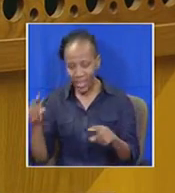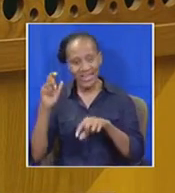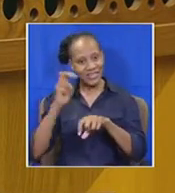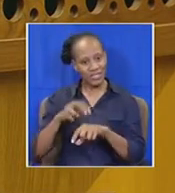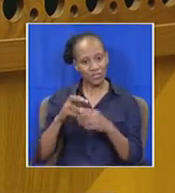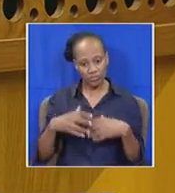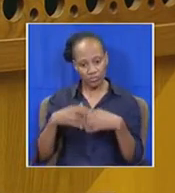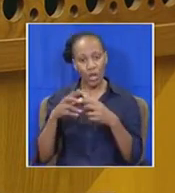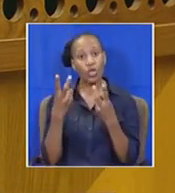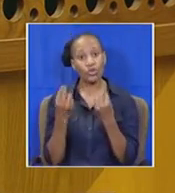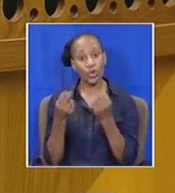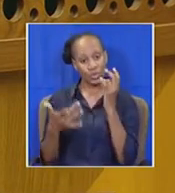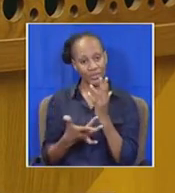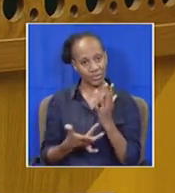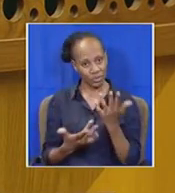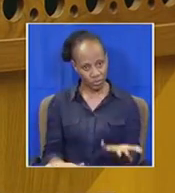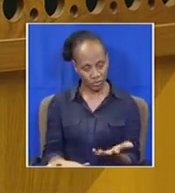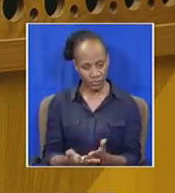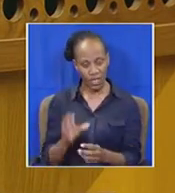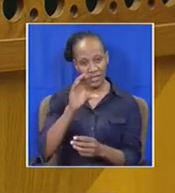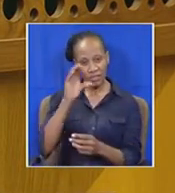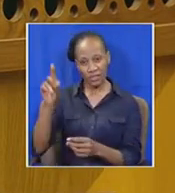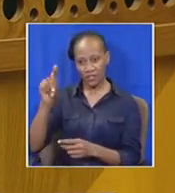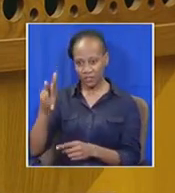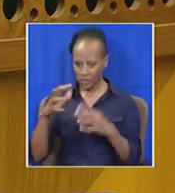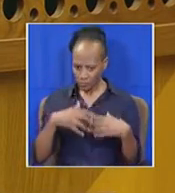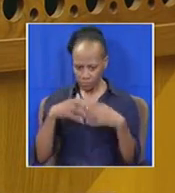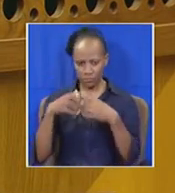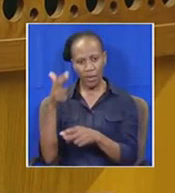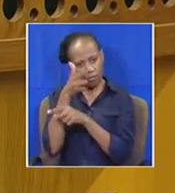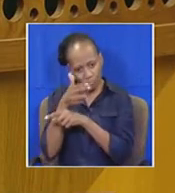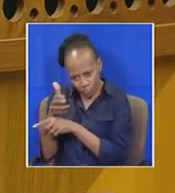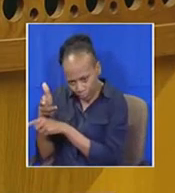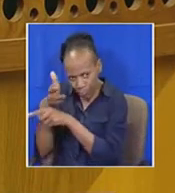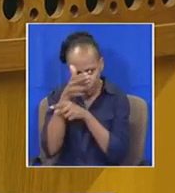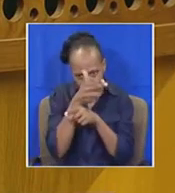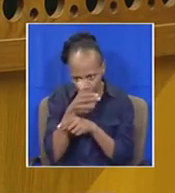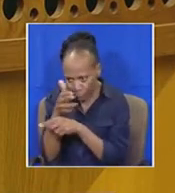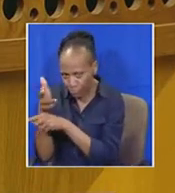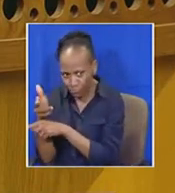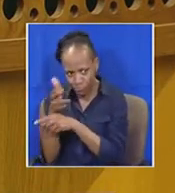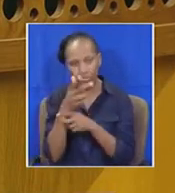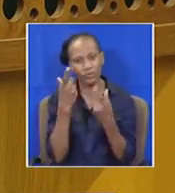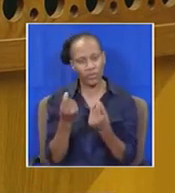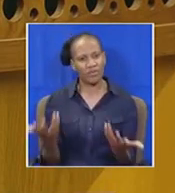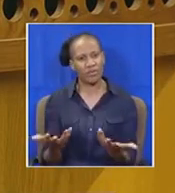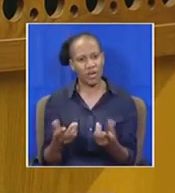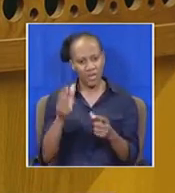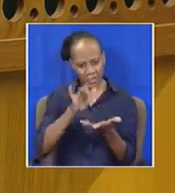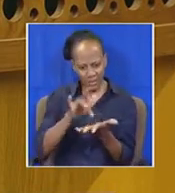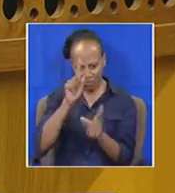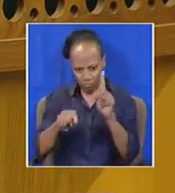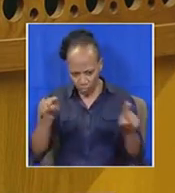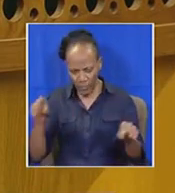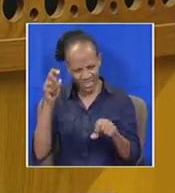technology. They need to have CCTV cameras. All police officers must have body